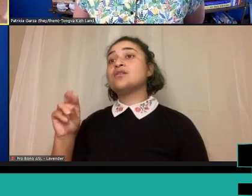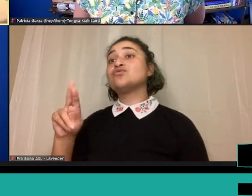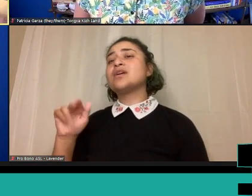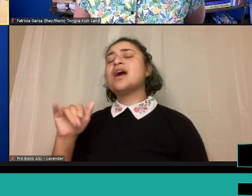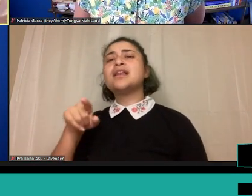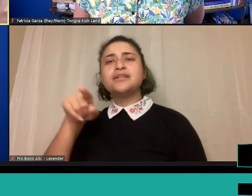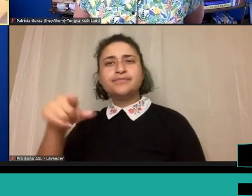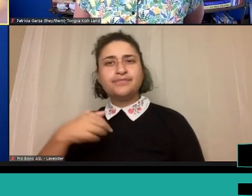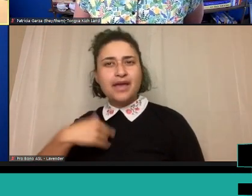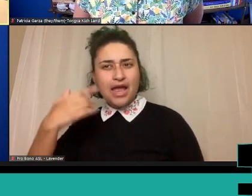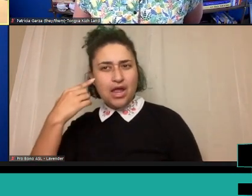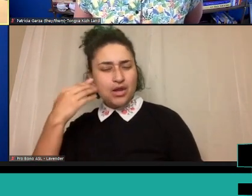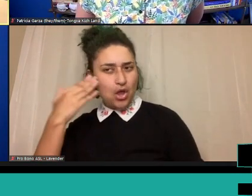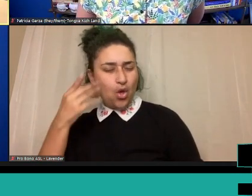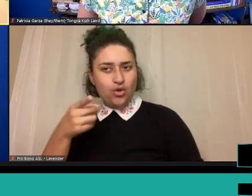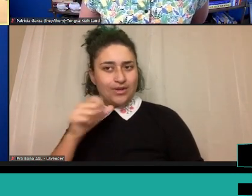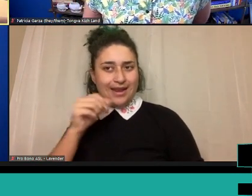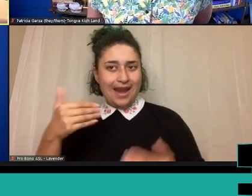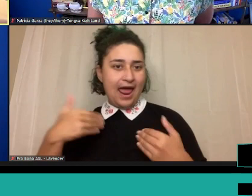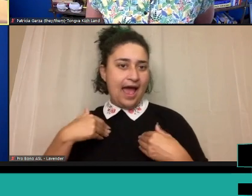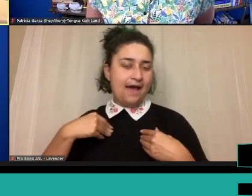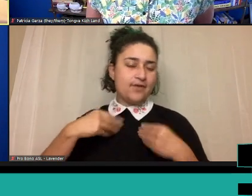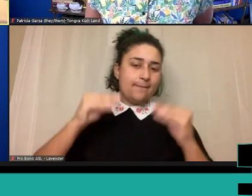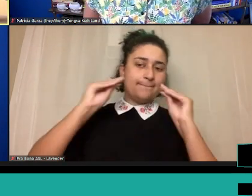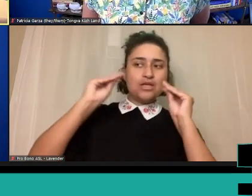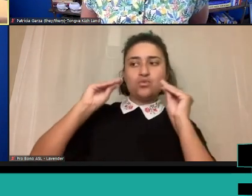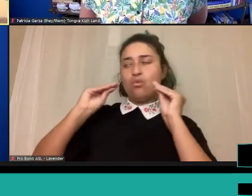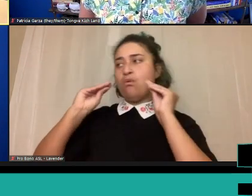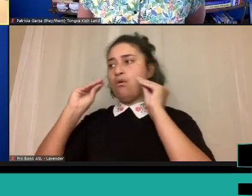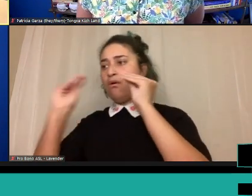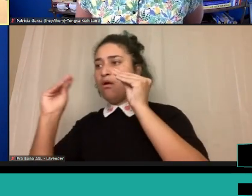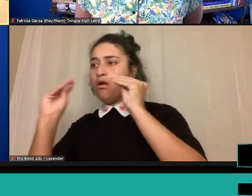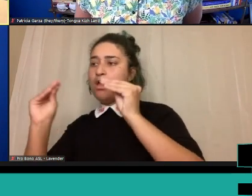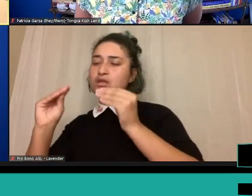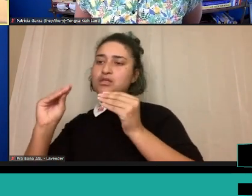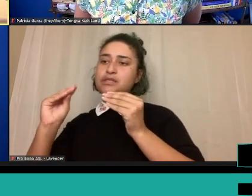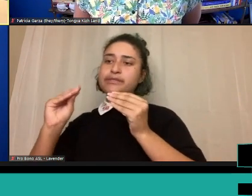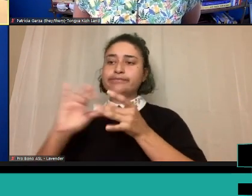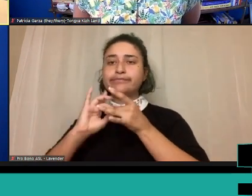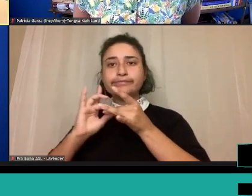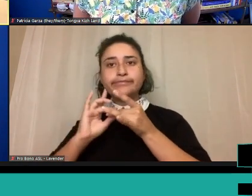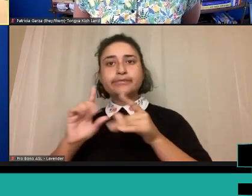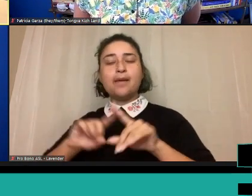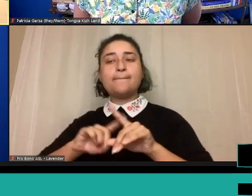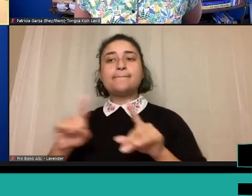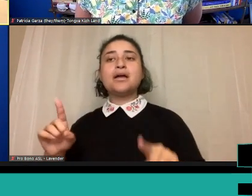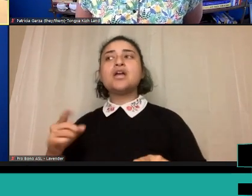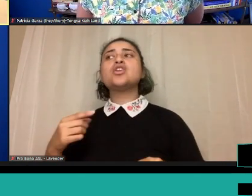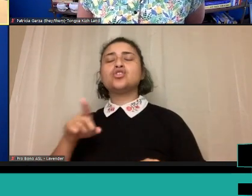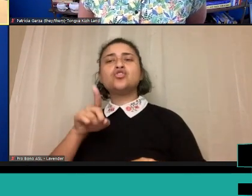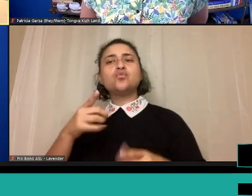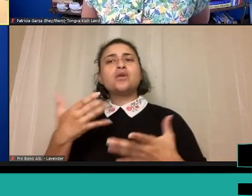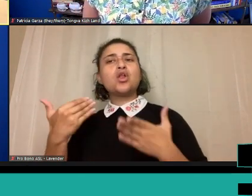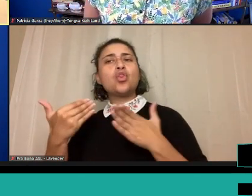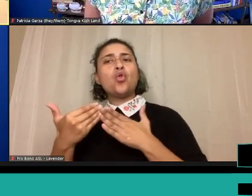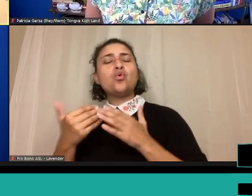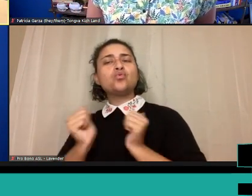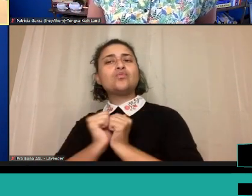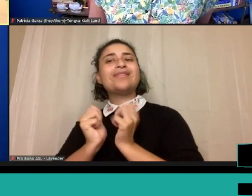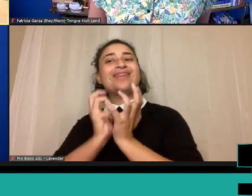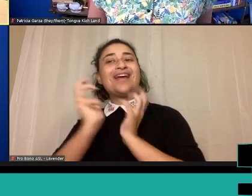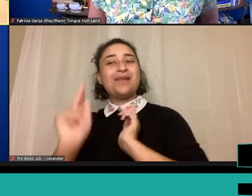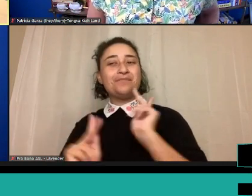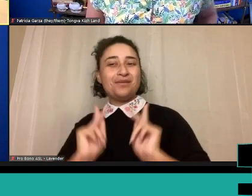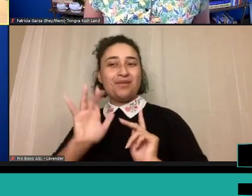a mentor-mentee relationship, but you've certainly been very close to a lot of folks, right, that